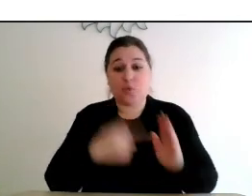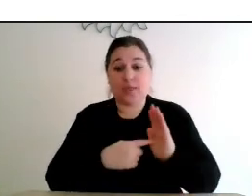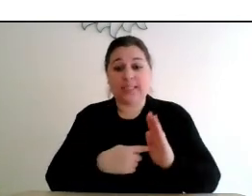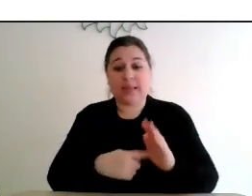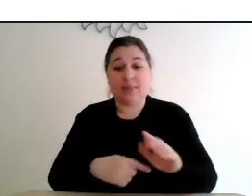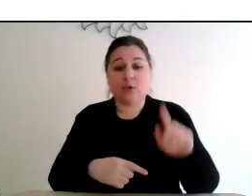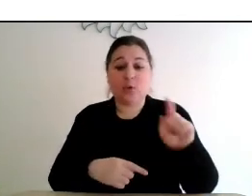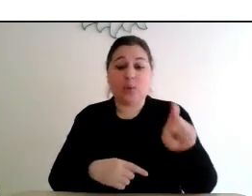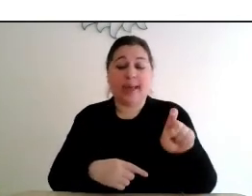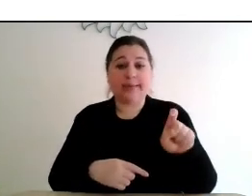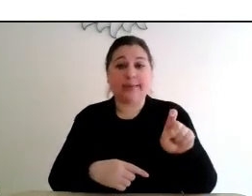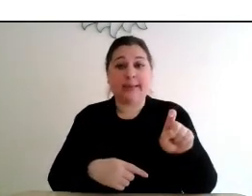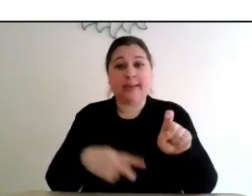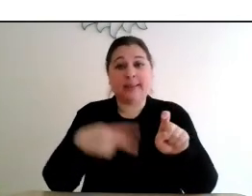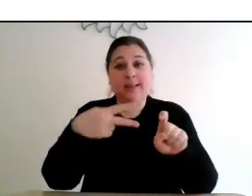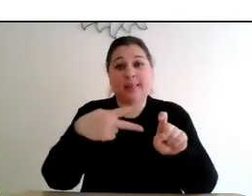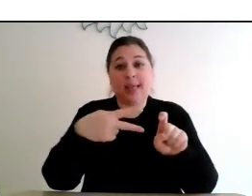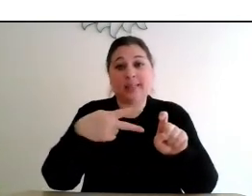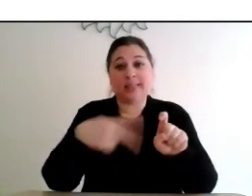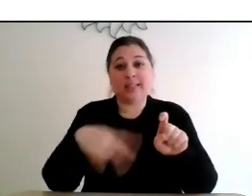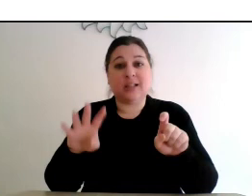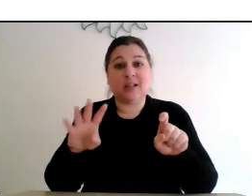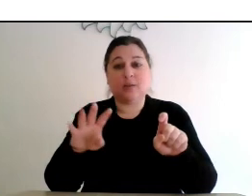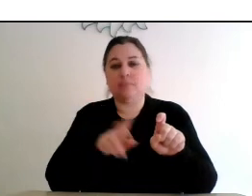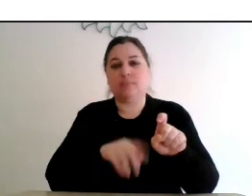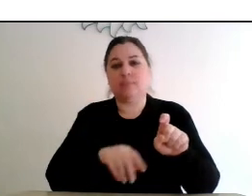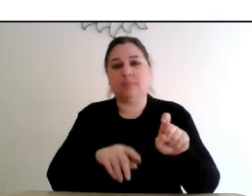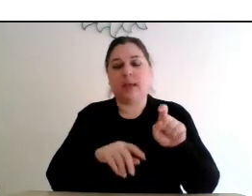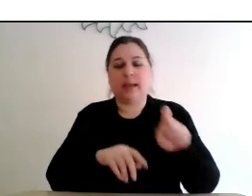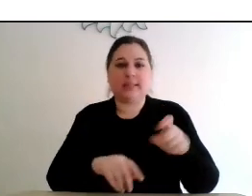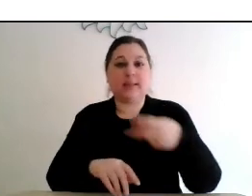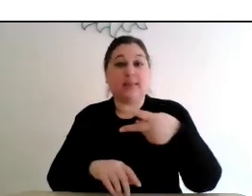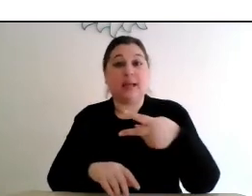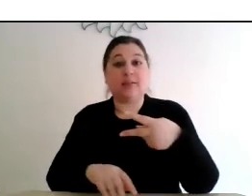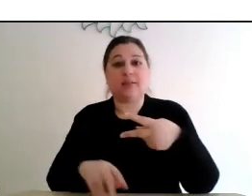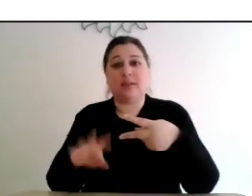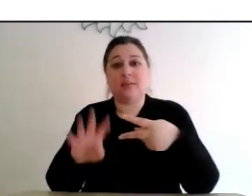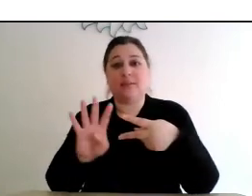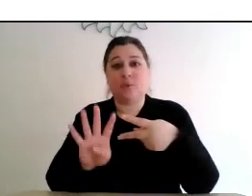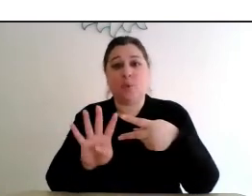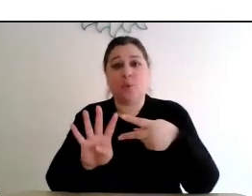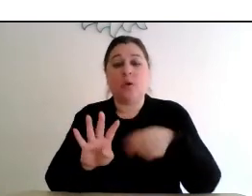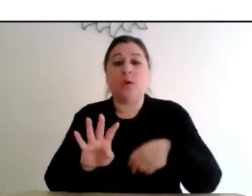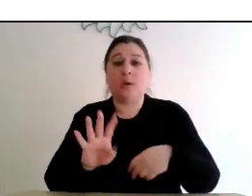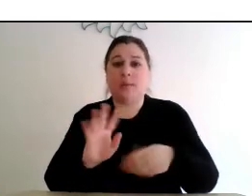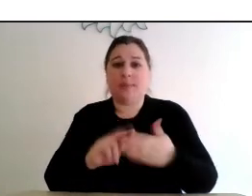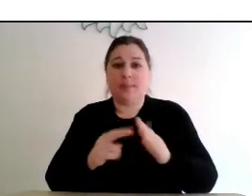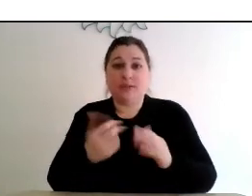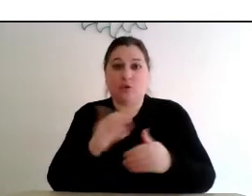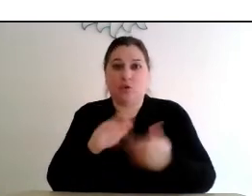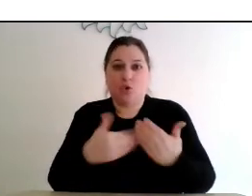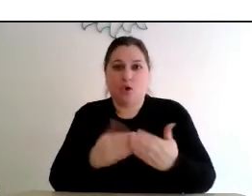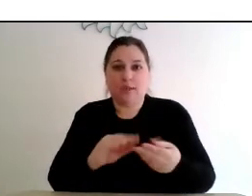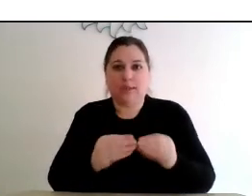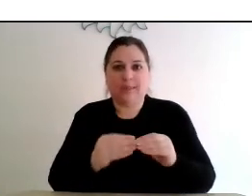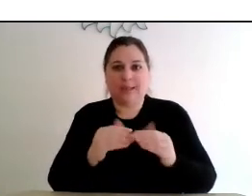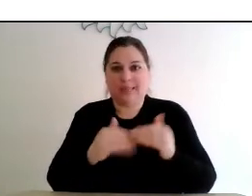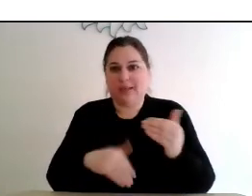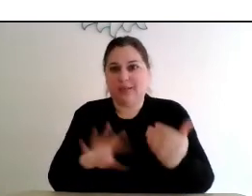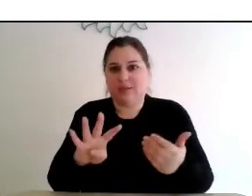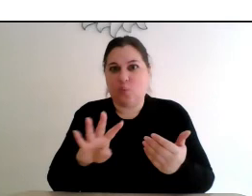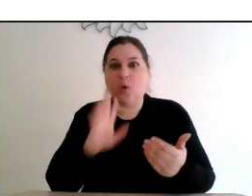than 4, if you plug it into the inequality, it makes the statement true. Same thing for this